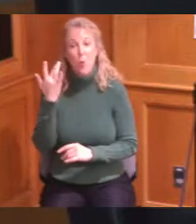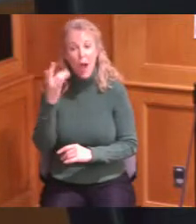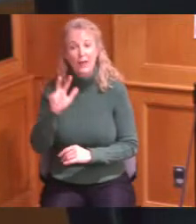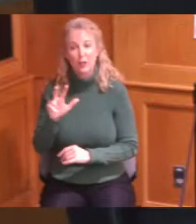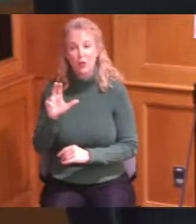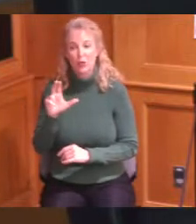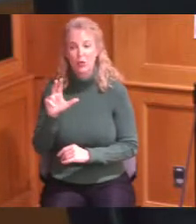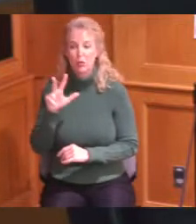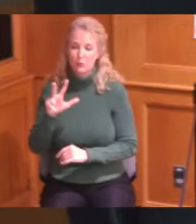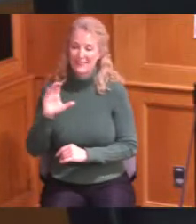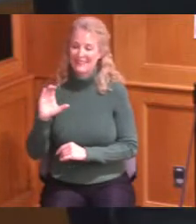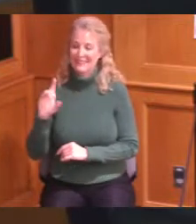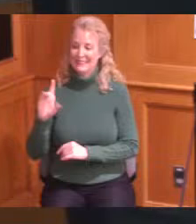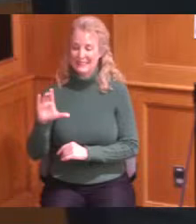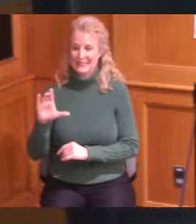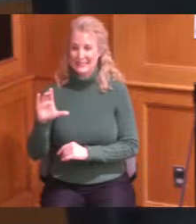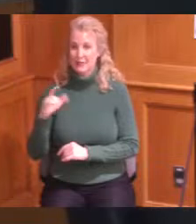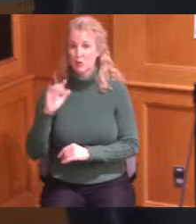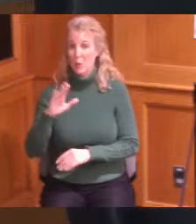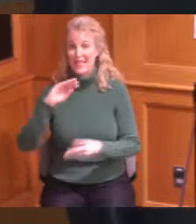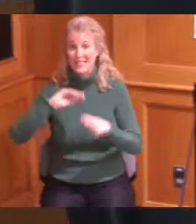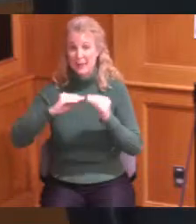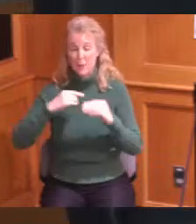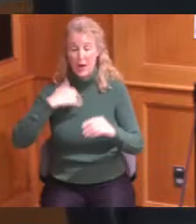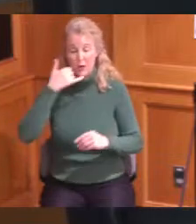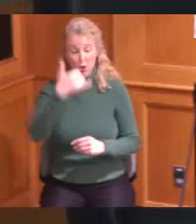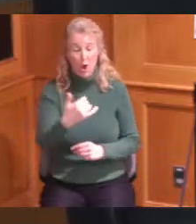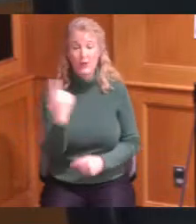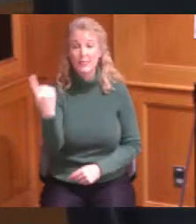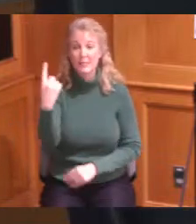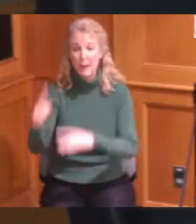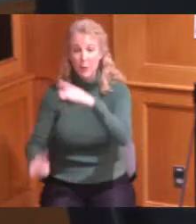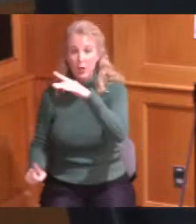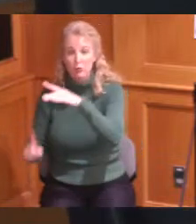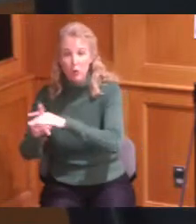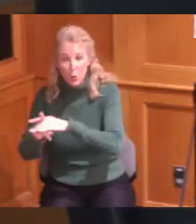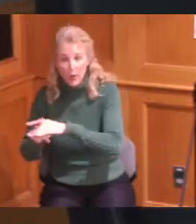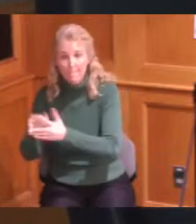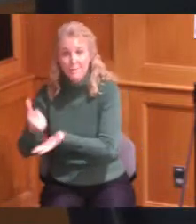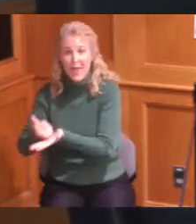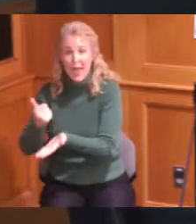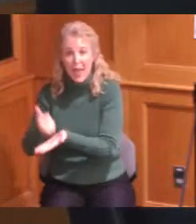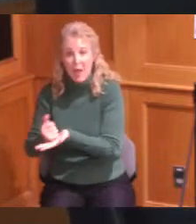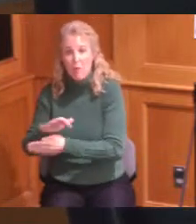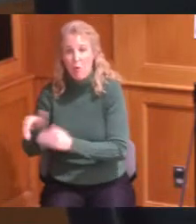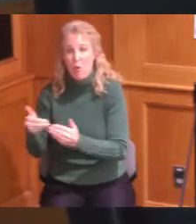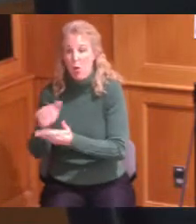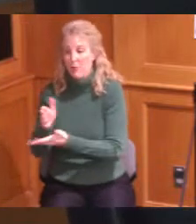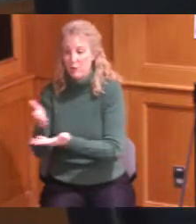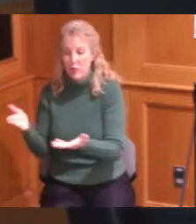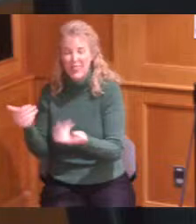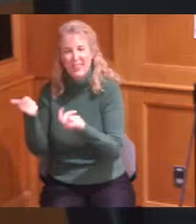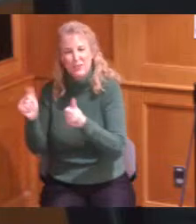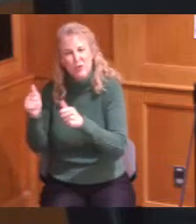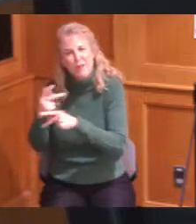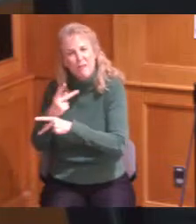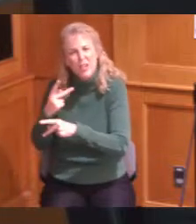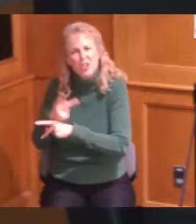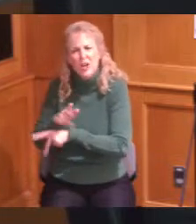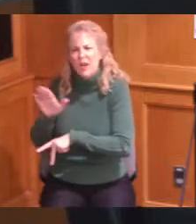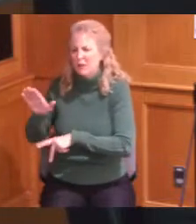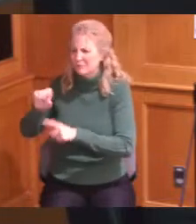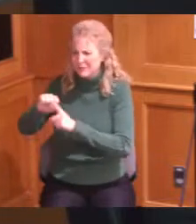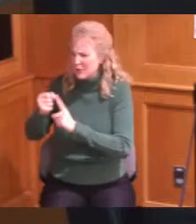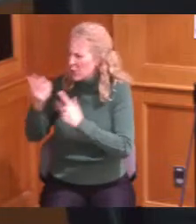this outreach effort. And within 5 minutes, someone was out there helping her gather up her things, trying to understand what the crisis